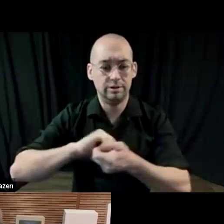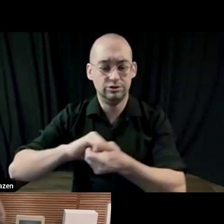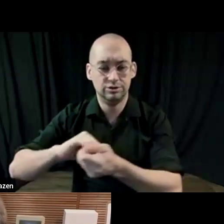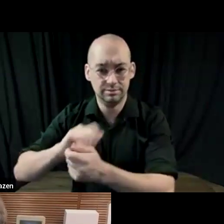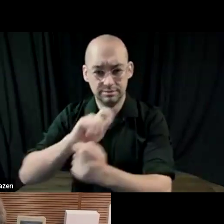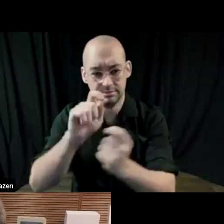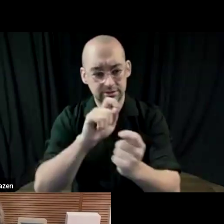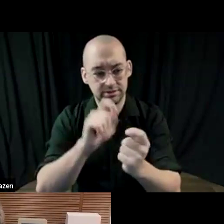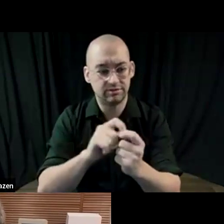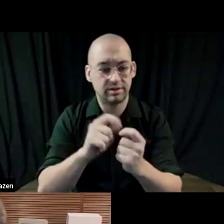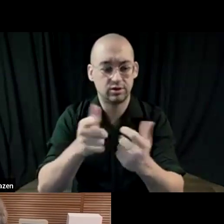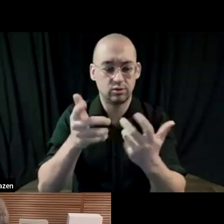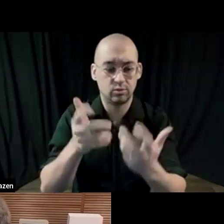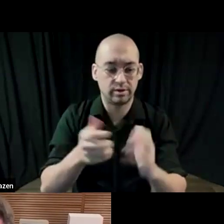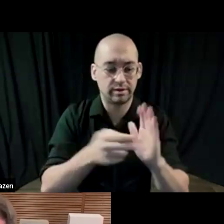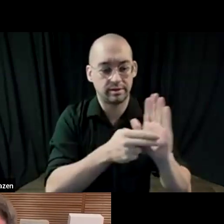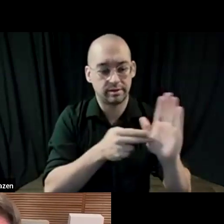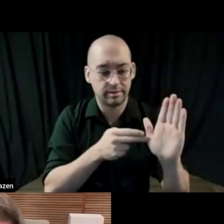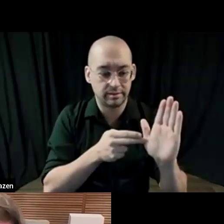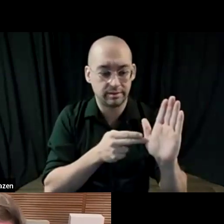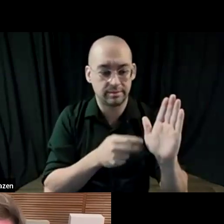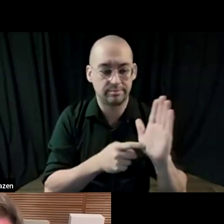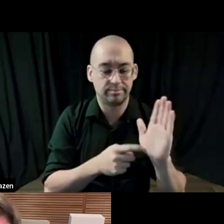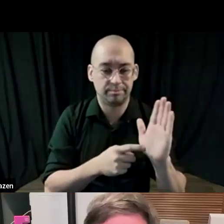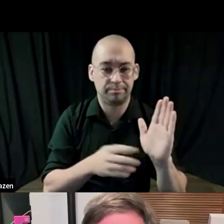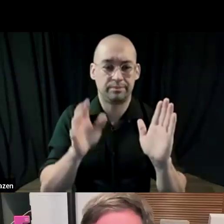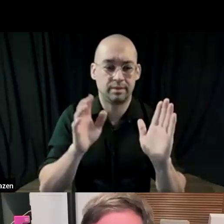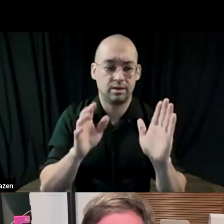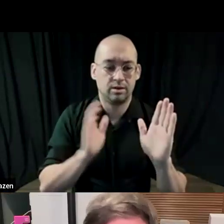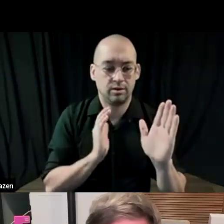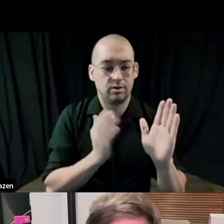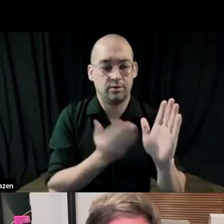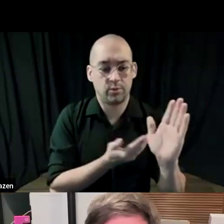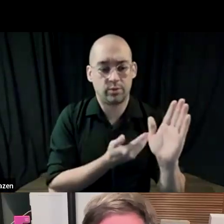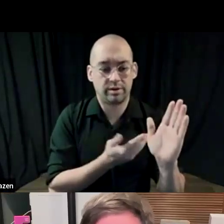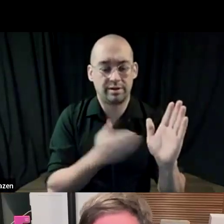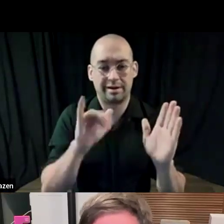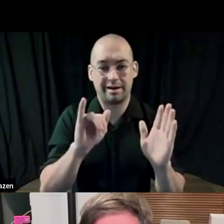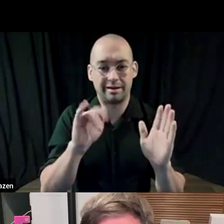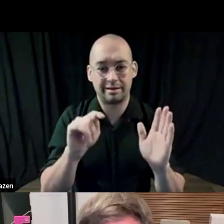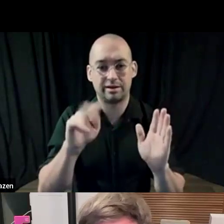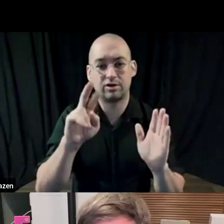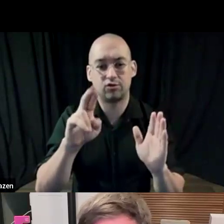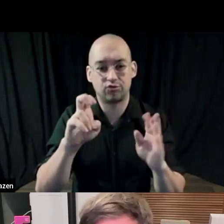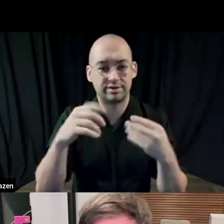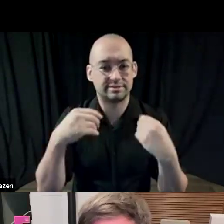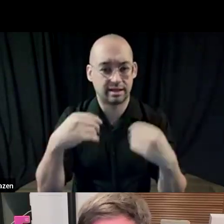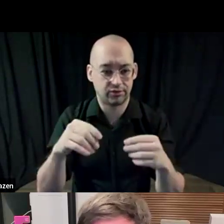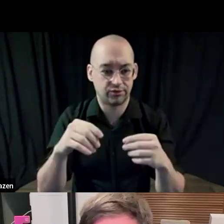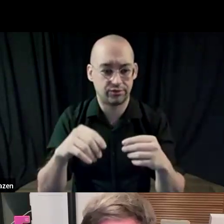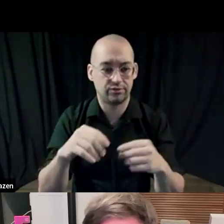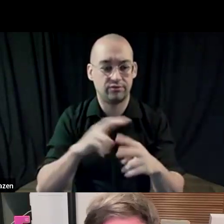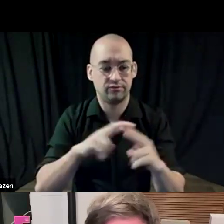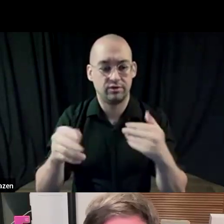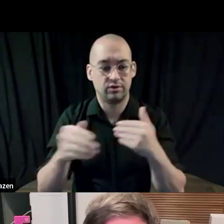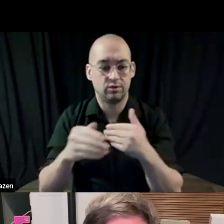going to be highlighting. So we're a IT reseller. We're very closely partnered